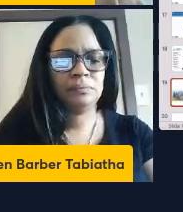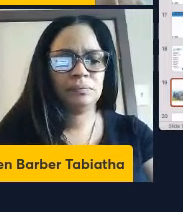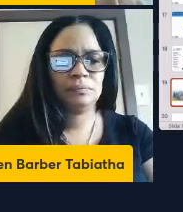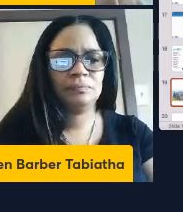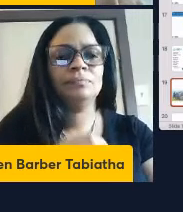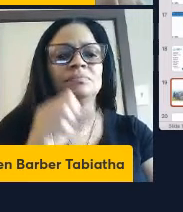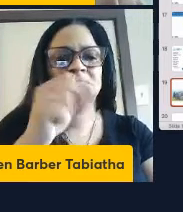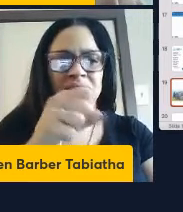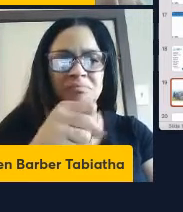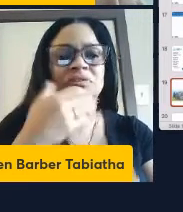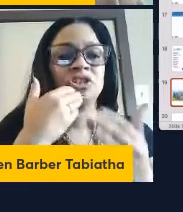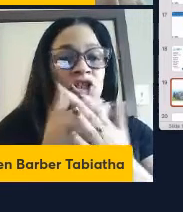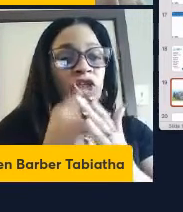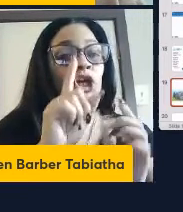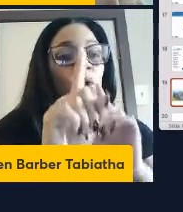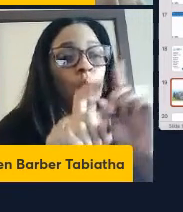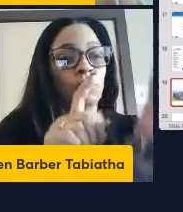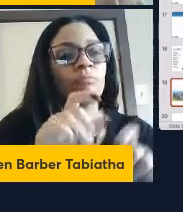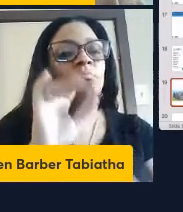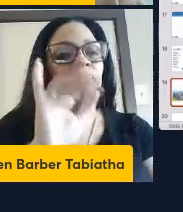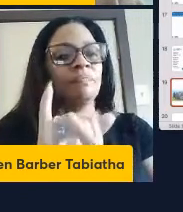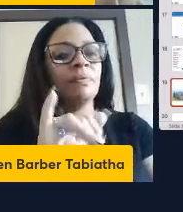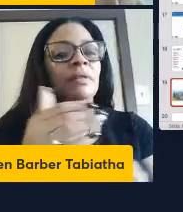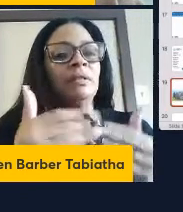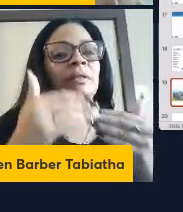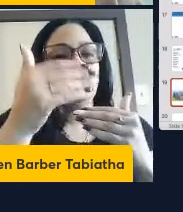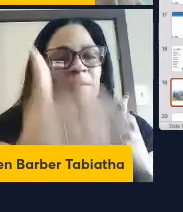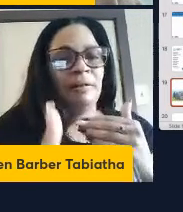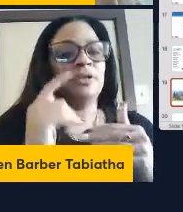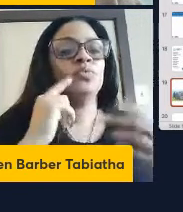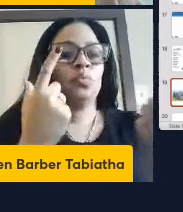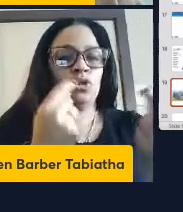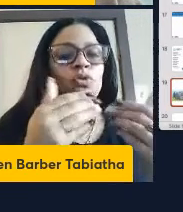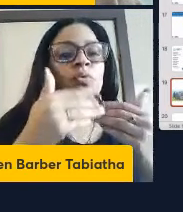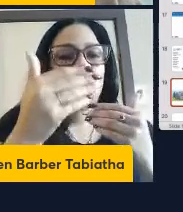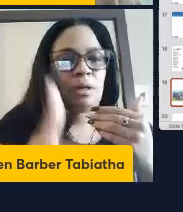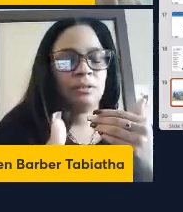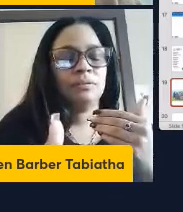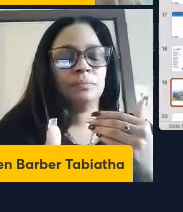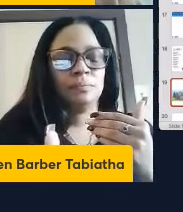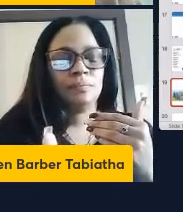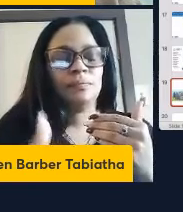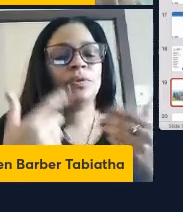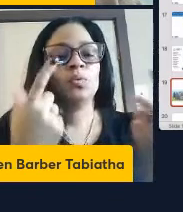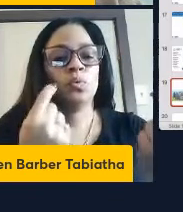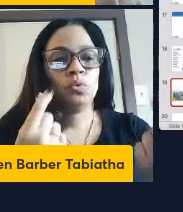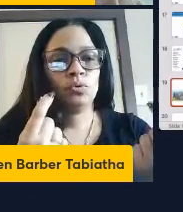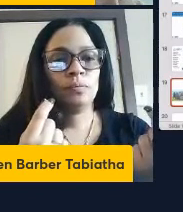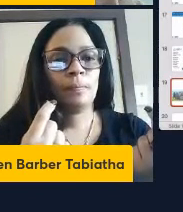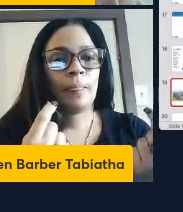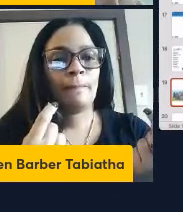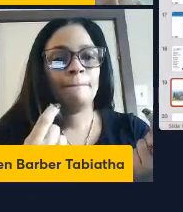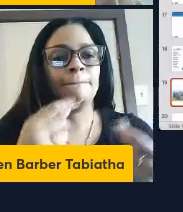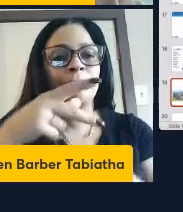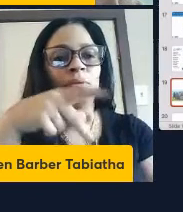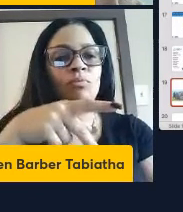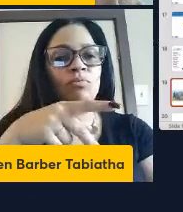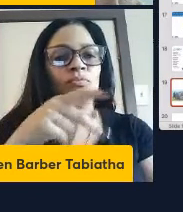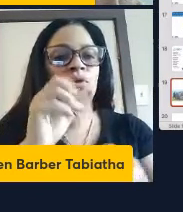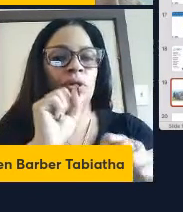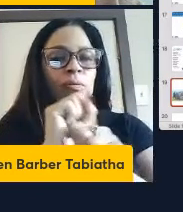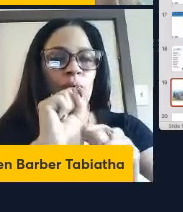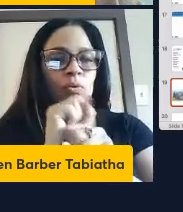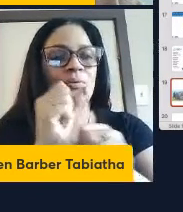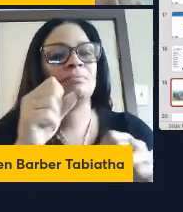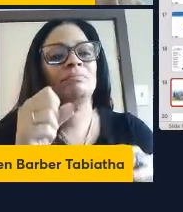Yeah, that's a, that's a good question. And that's kind of the next phase of what we're doing. So what we are doing on title of this kind of preclinical work is trying to get a